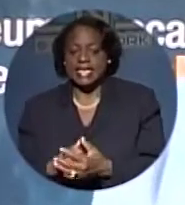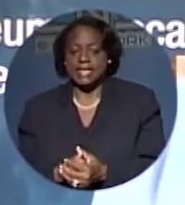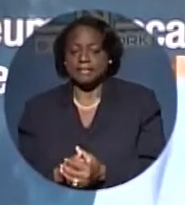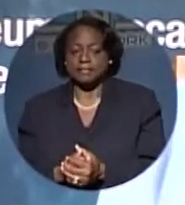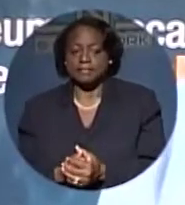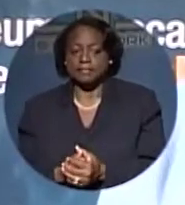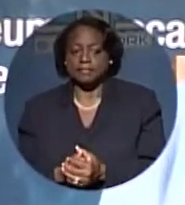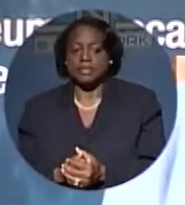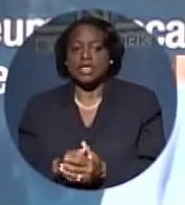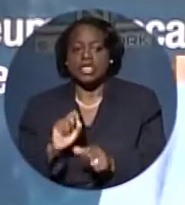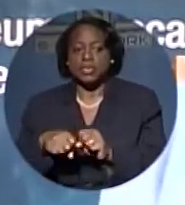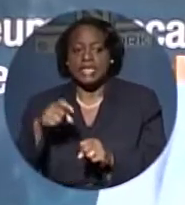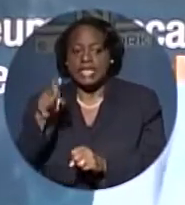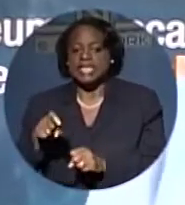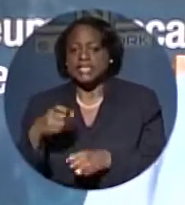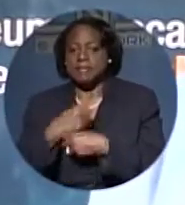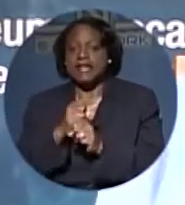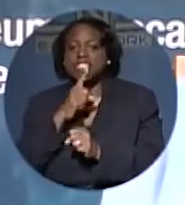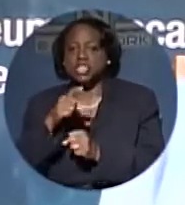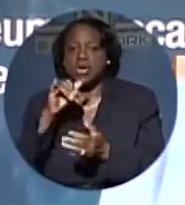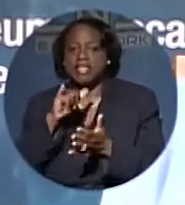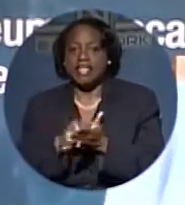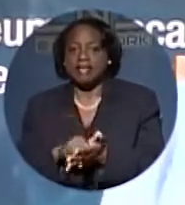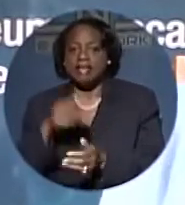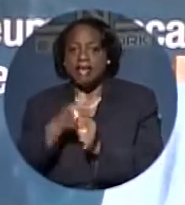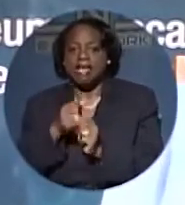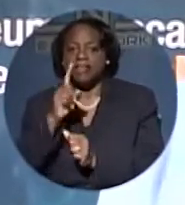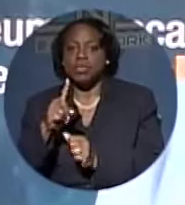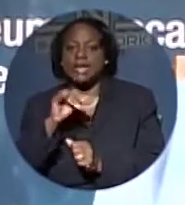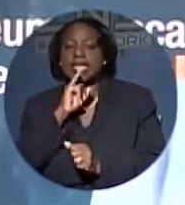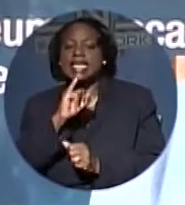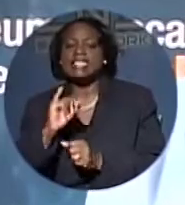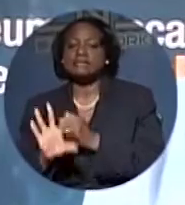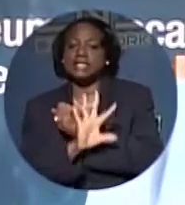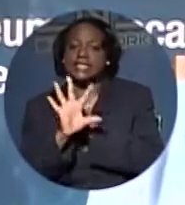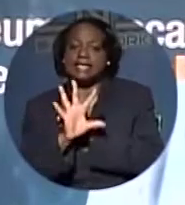everyone is protected, so not only do they not get the disease, but they also can't pass it on to someone else.